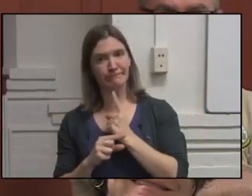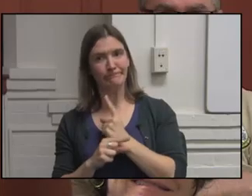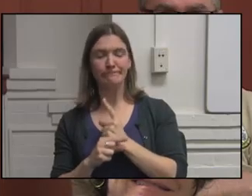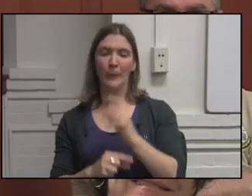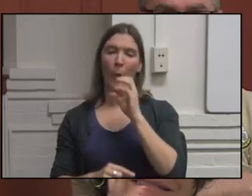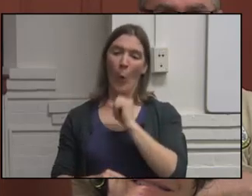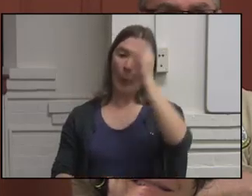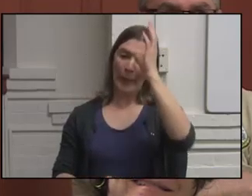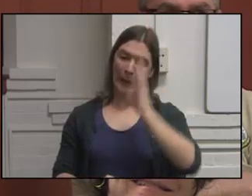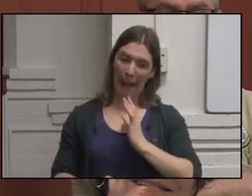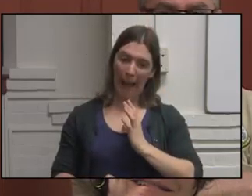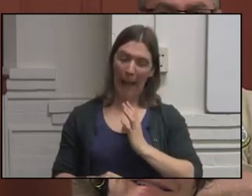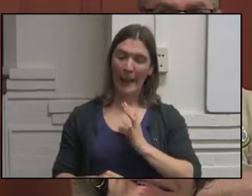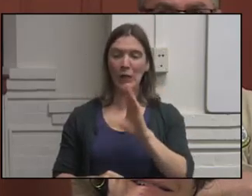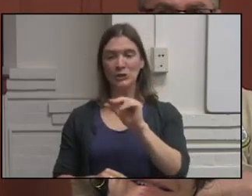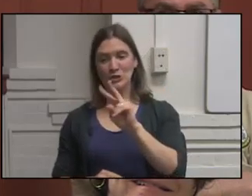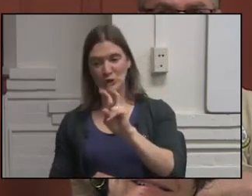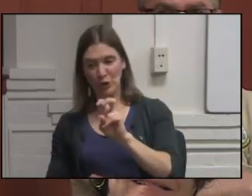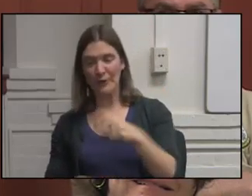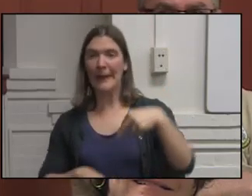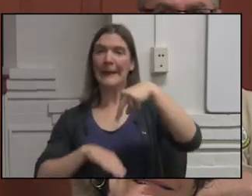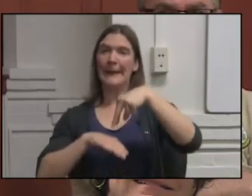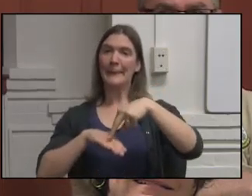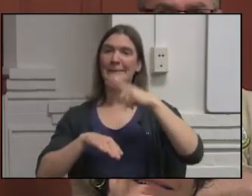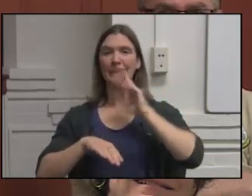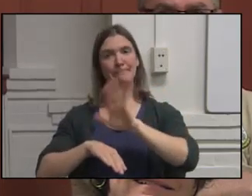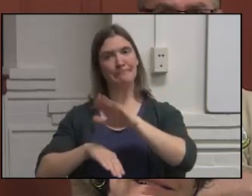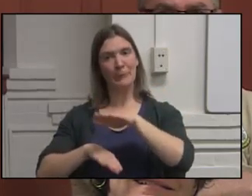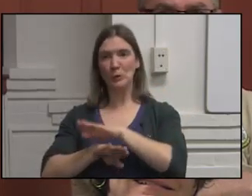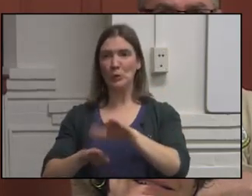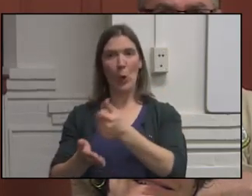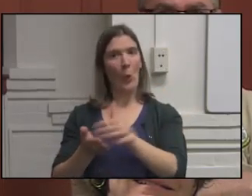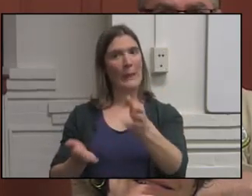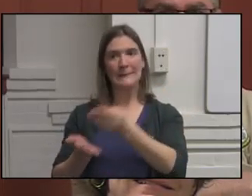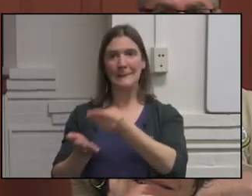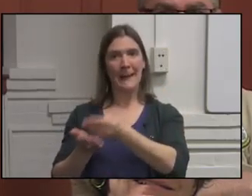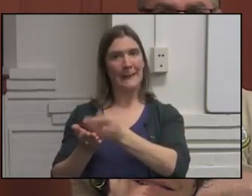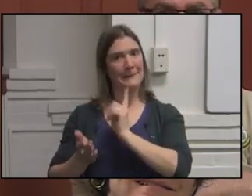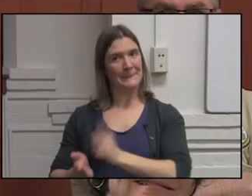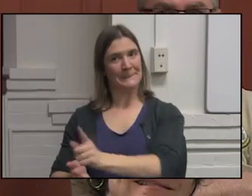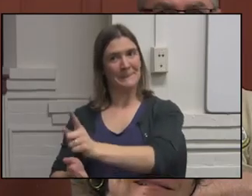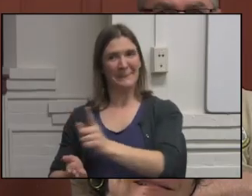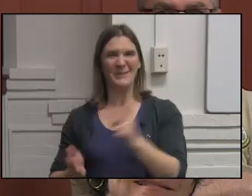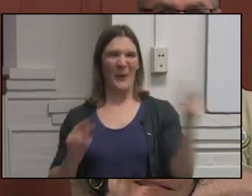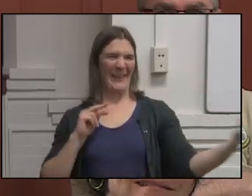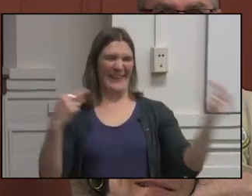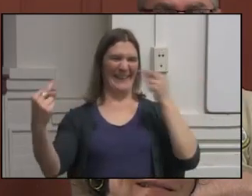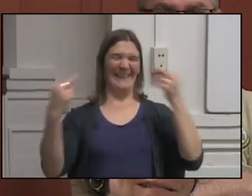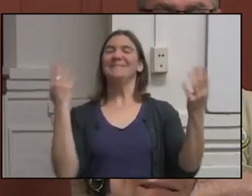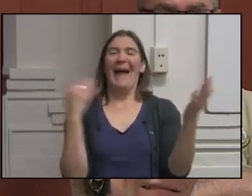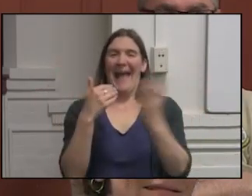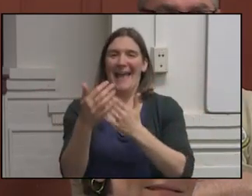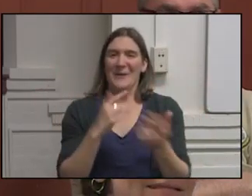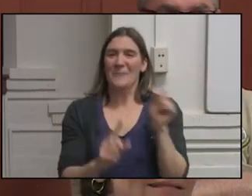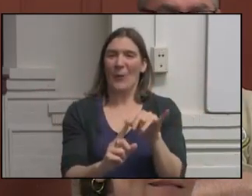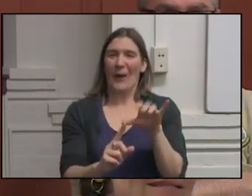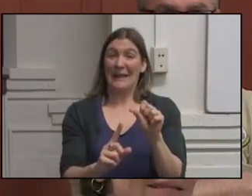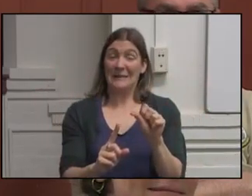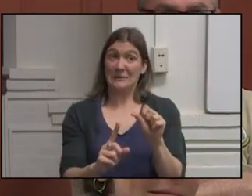guy conservative who gets up and says, don't waste this money. There may not be any risk in spending this